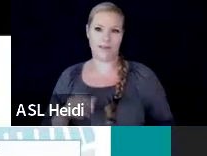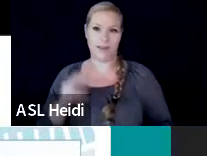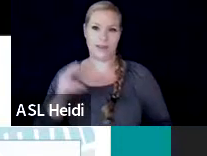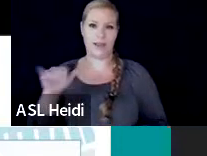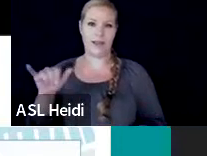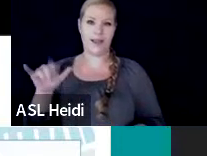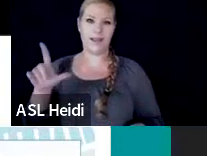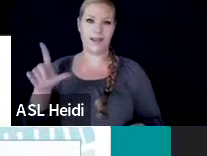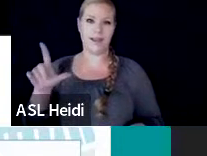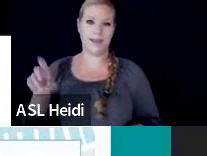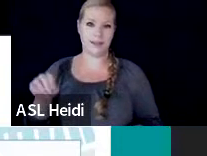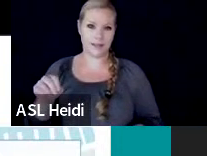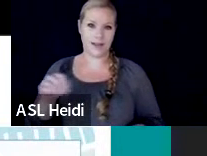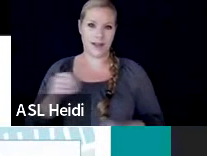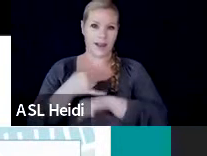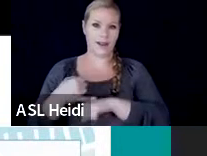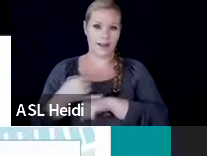Island.